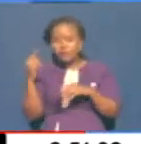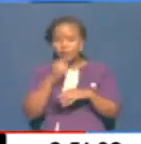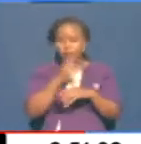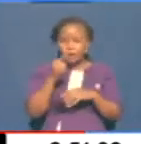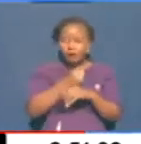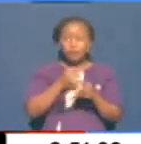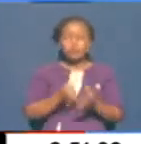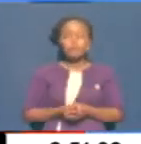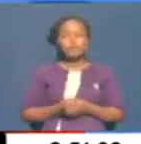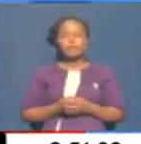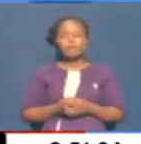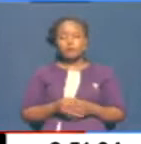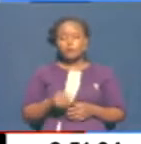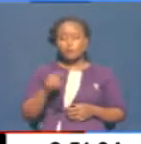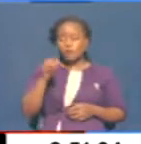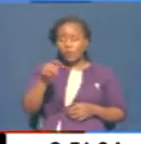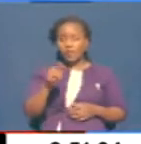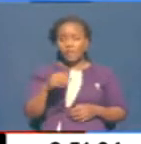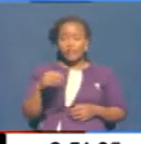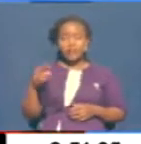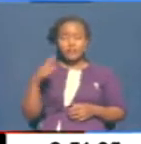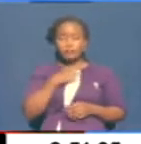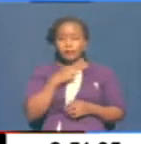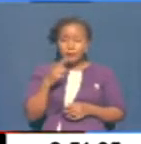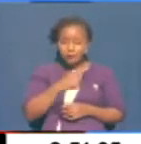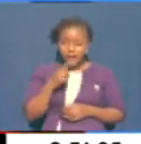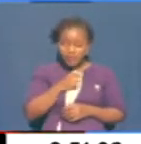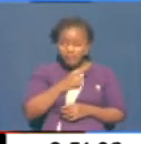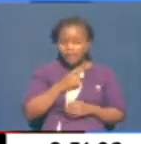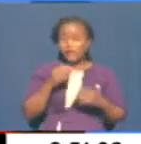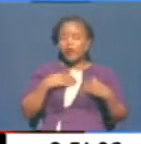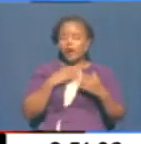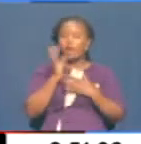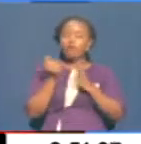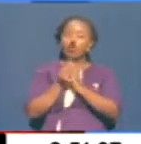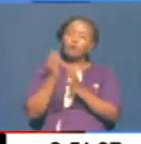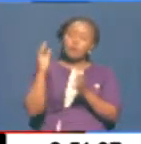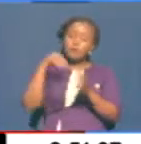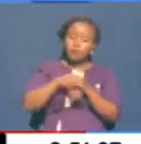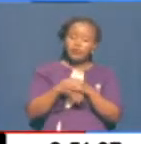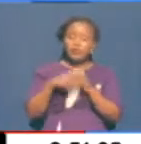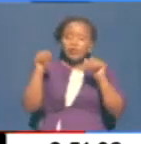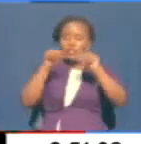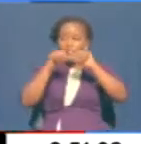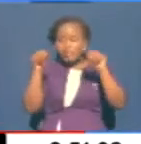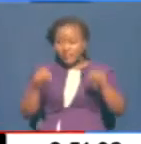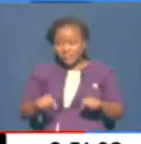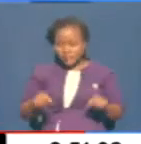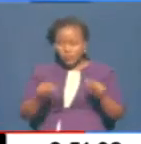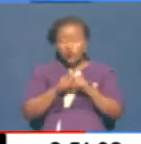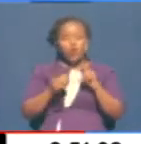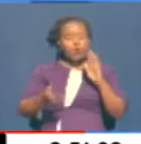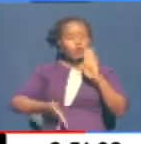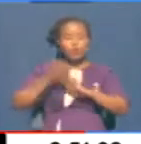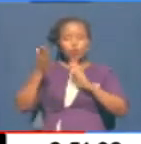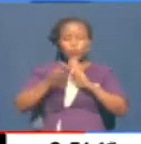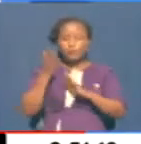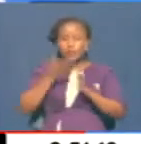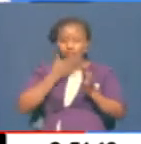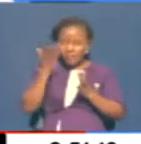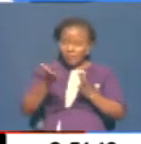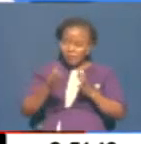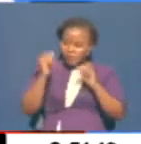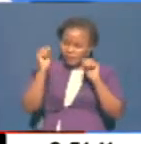risks have been fed into a system, processed, and appropriate responses can be triggered